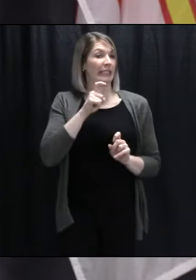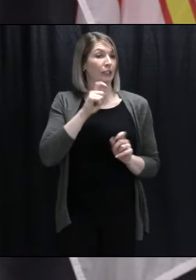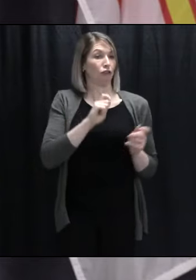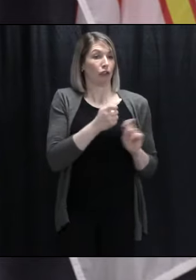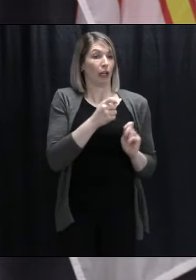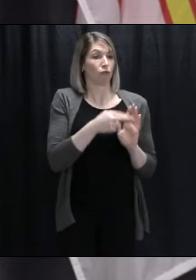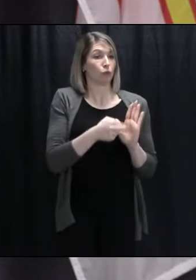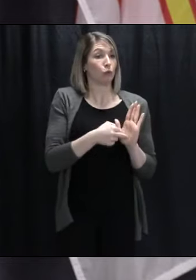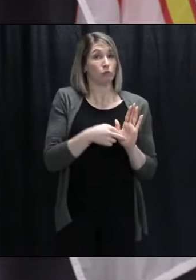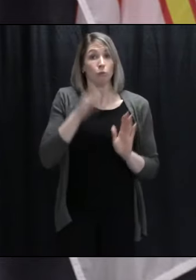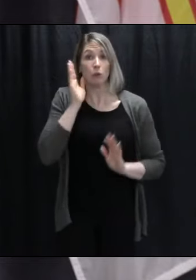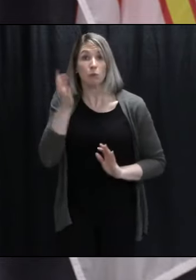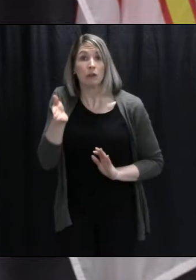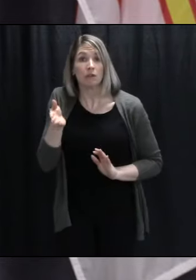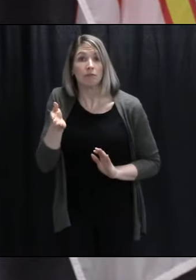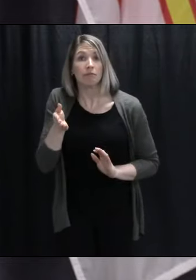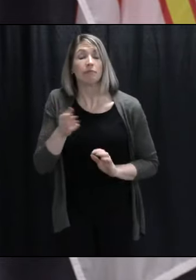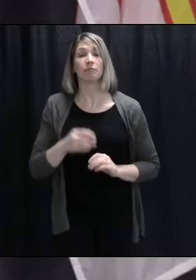will.